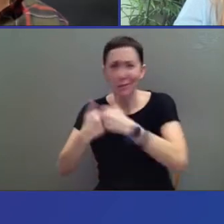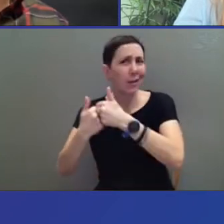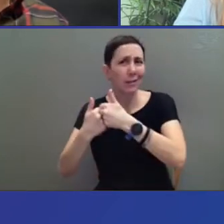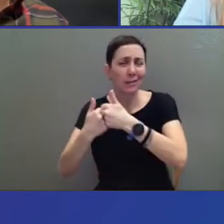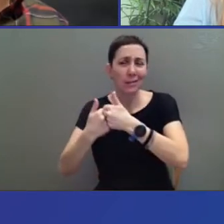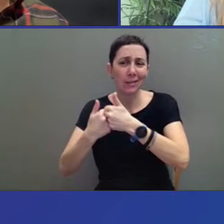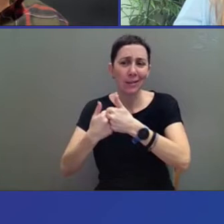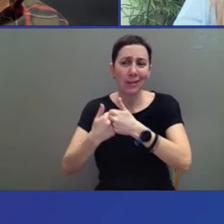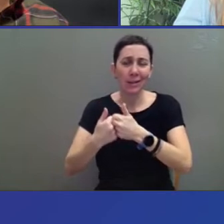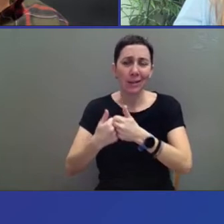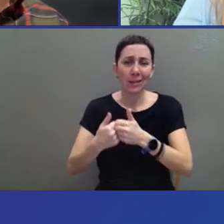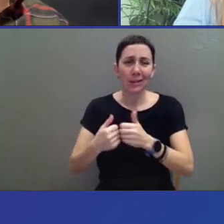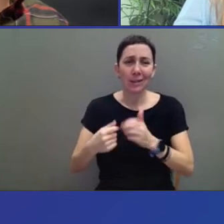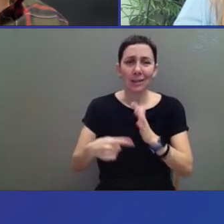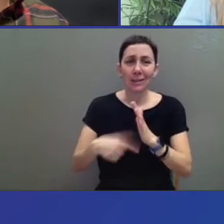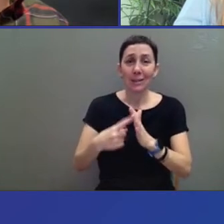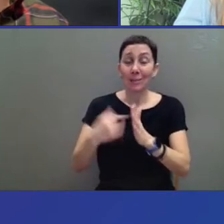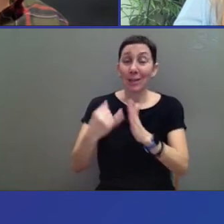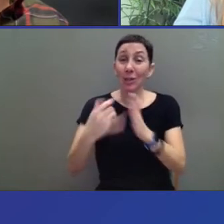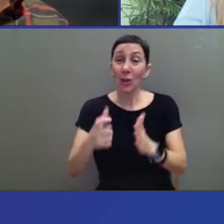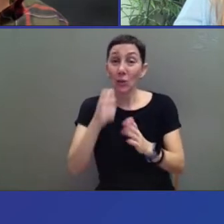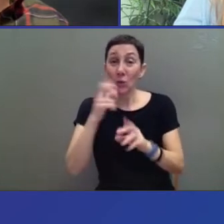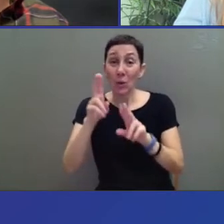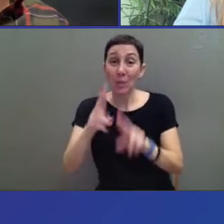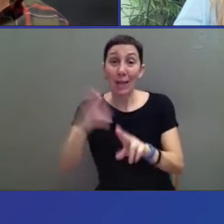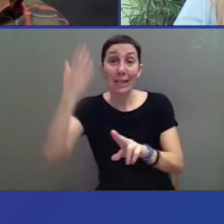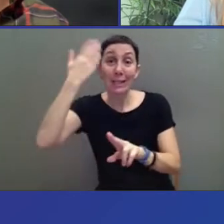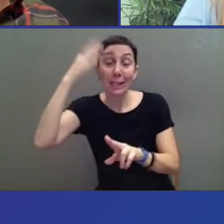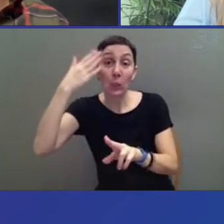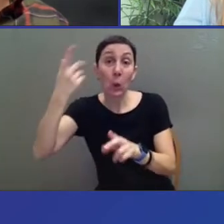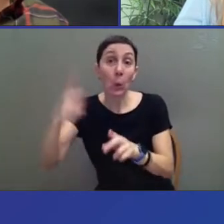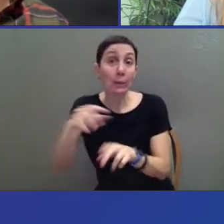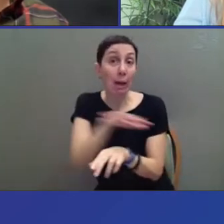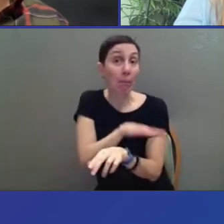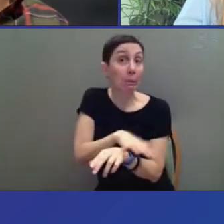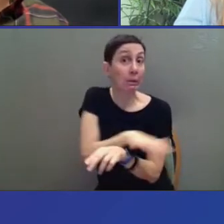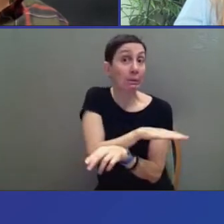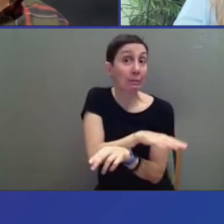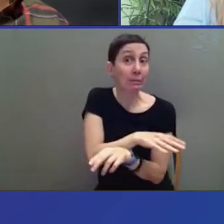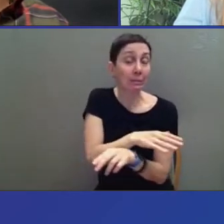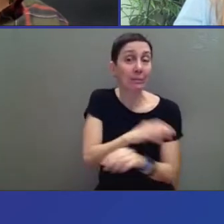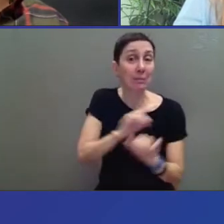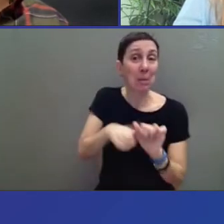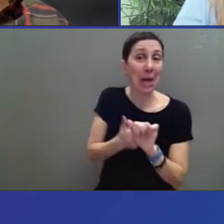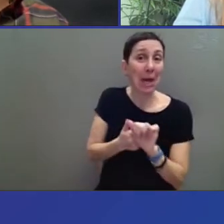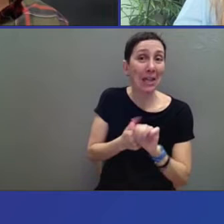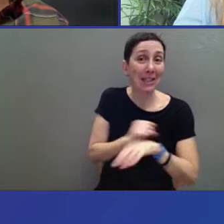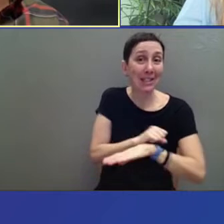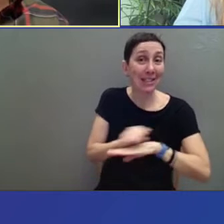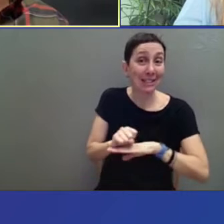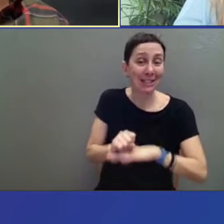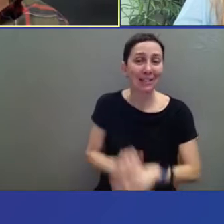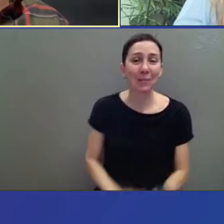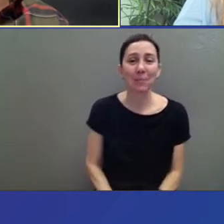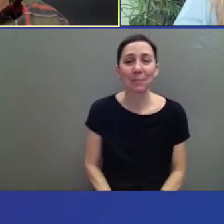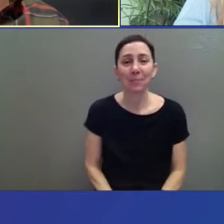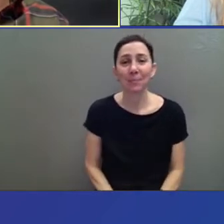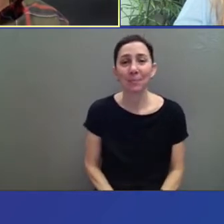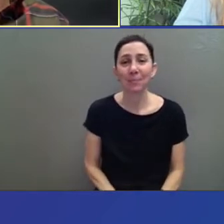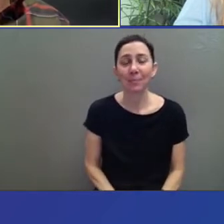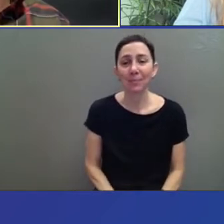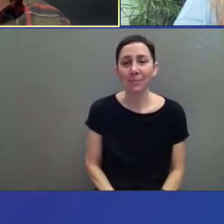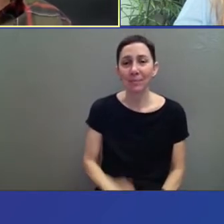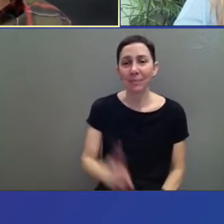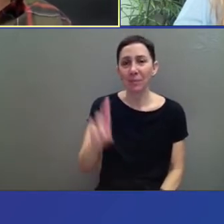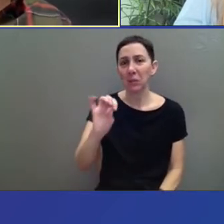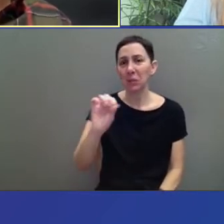that sometimes the artist that was applying didn't know was happening? Sure. I'm